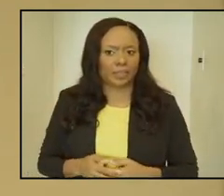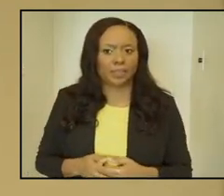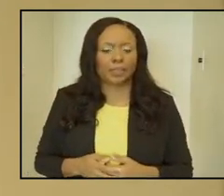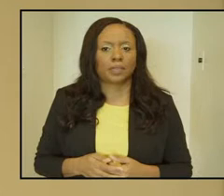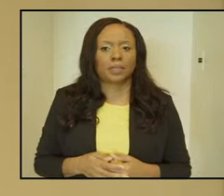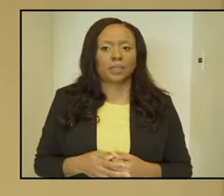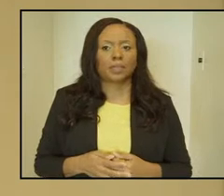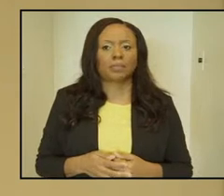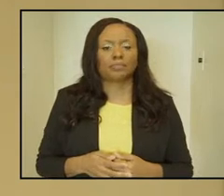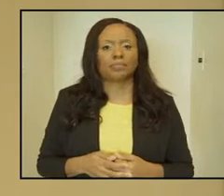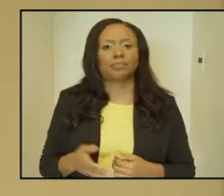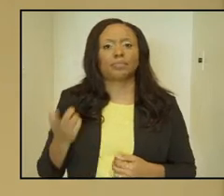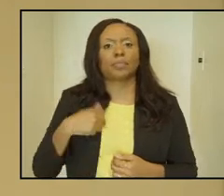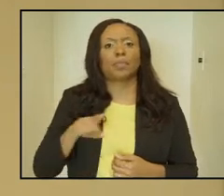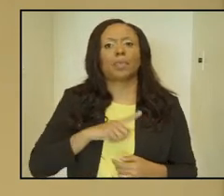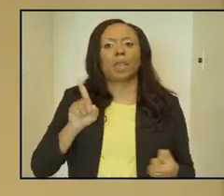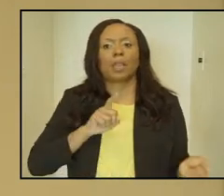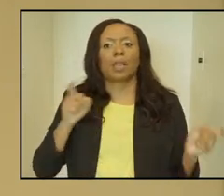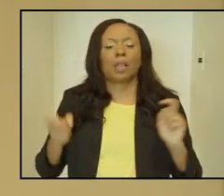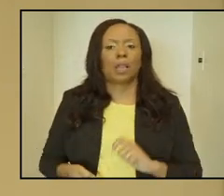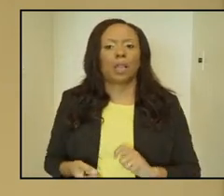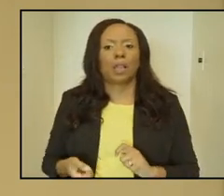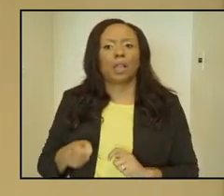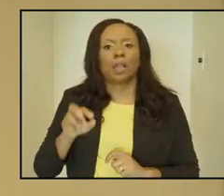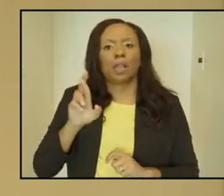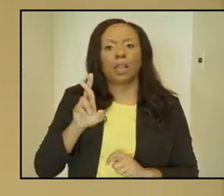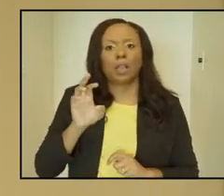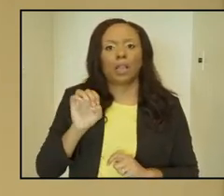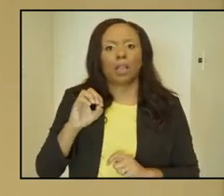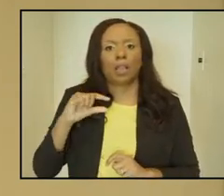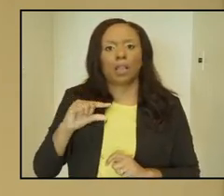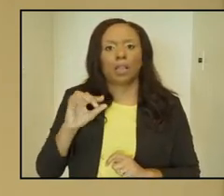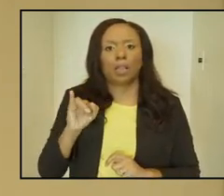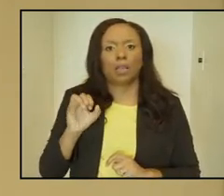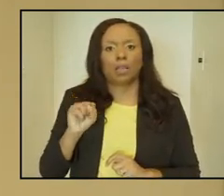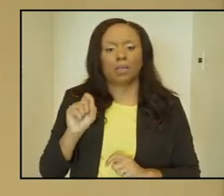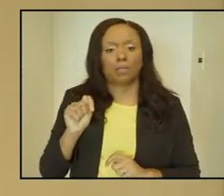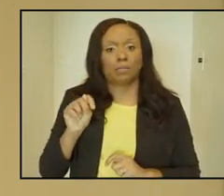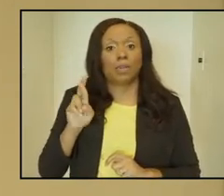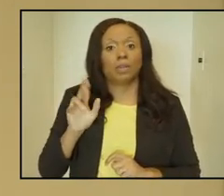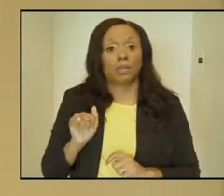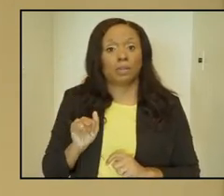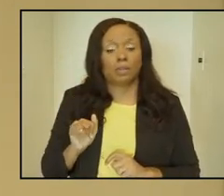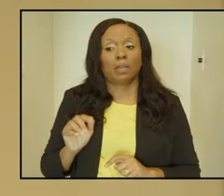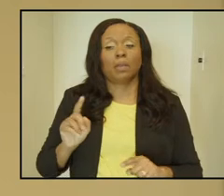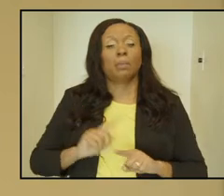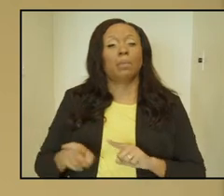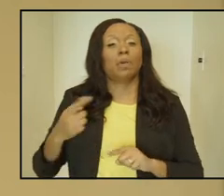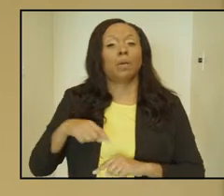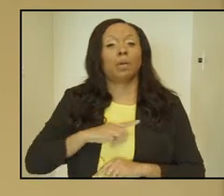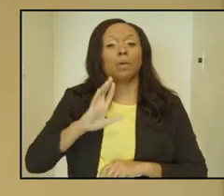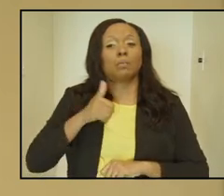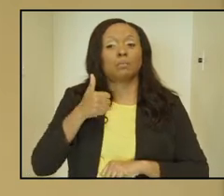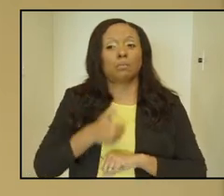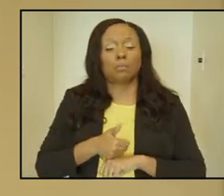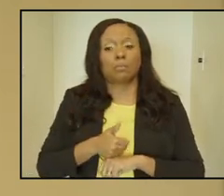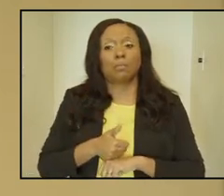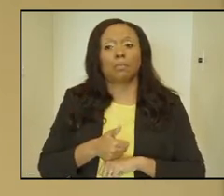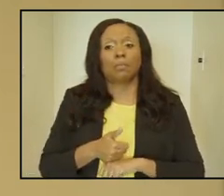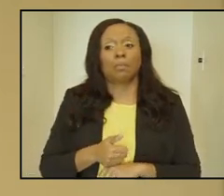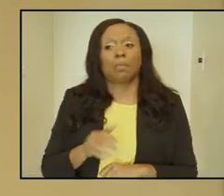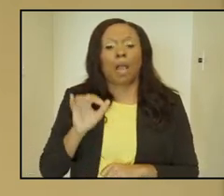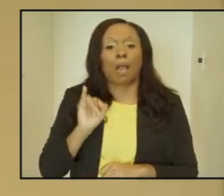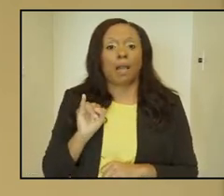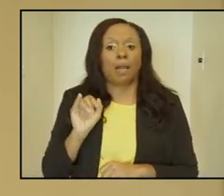we transforming the corporate registry, but in the area of international business, we are also implementing an IT, which should be in the